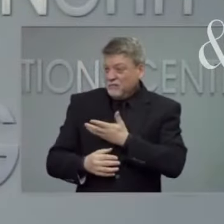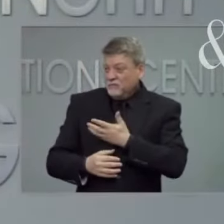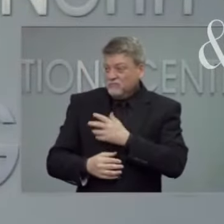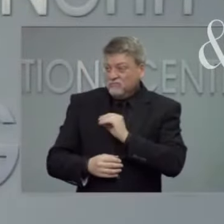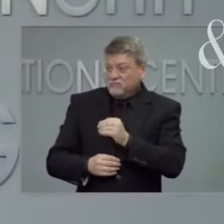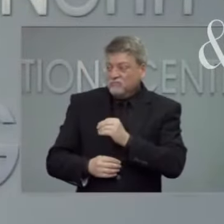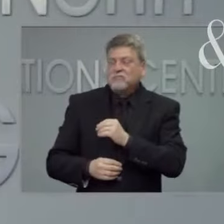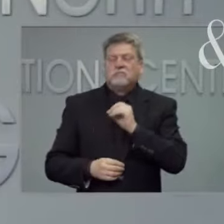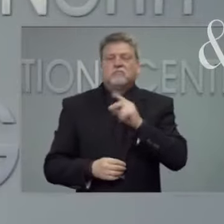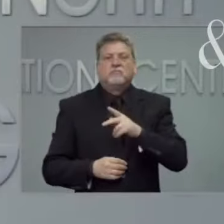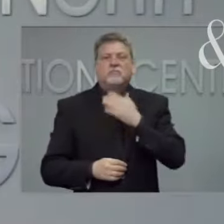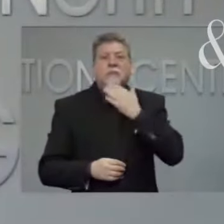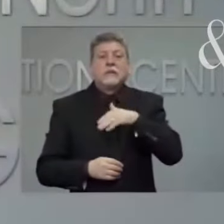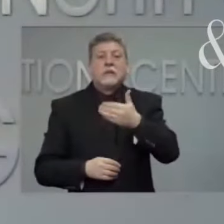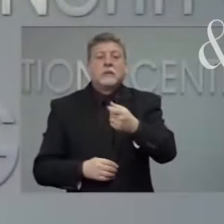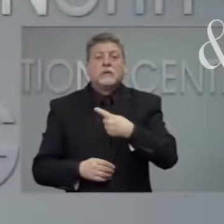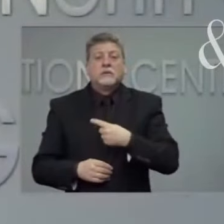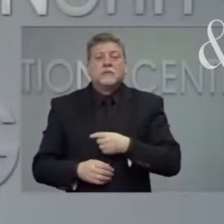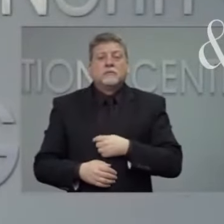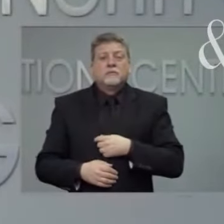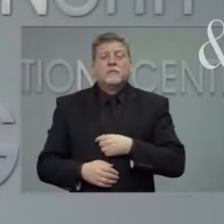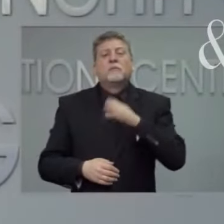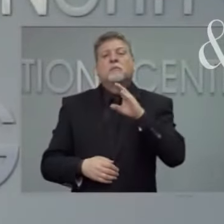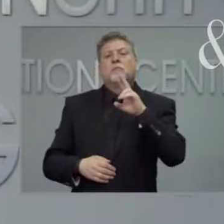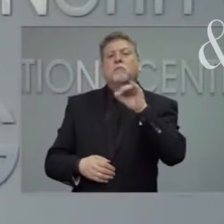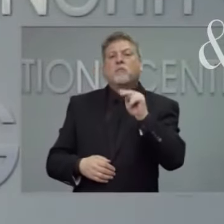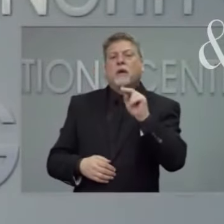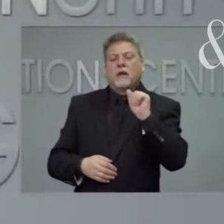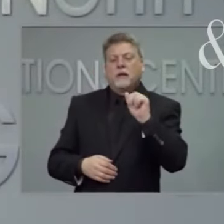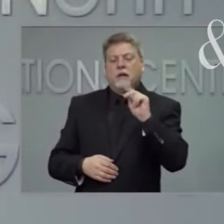Our next question is from Brian Anderson with the Associated Press.